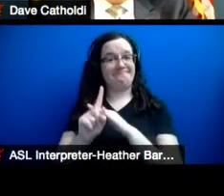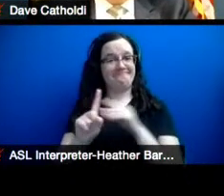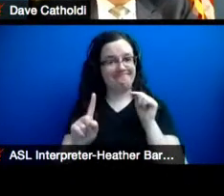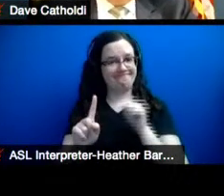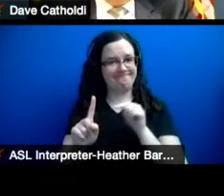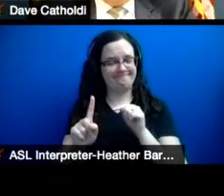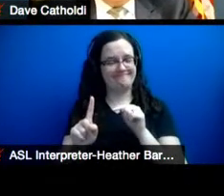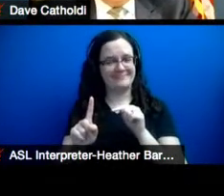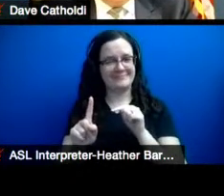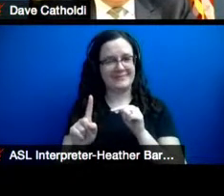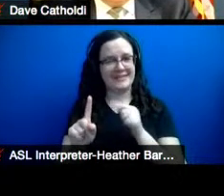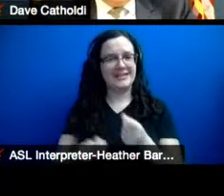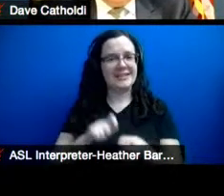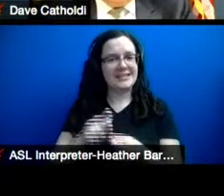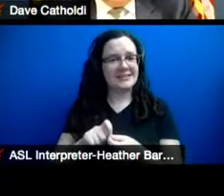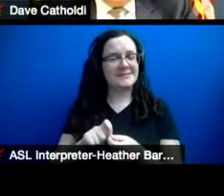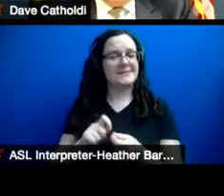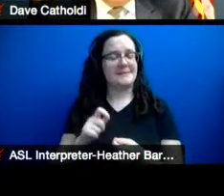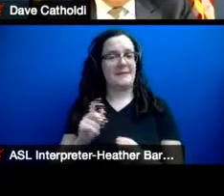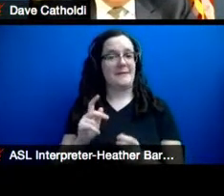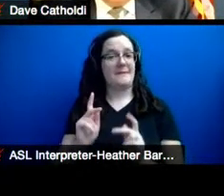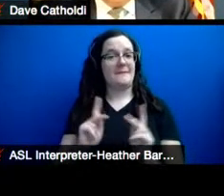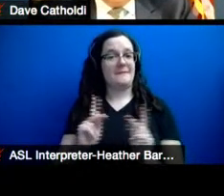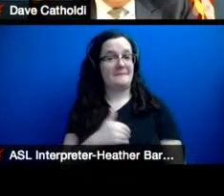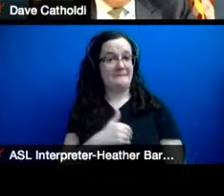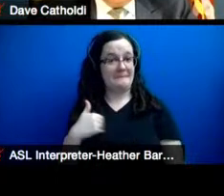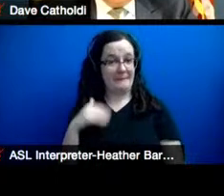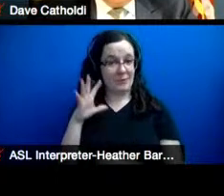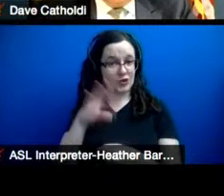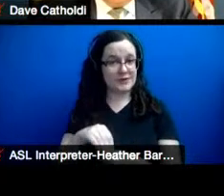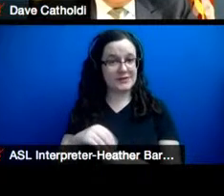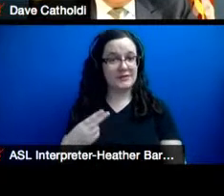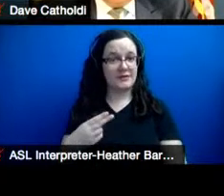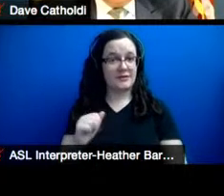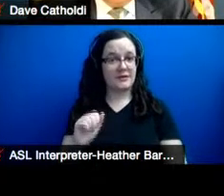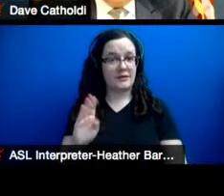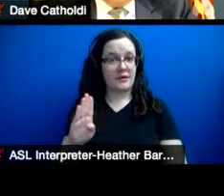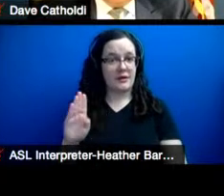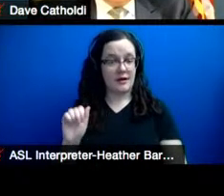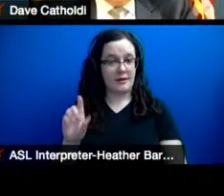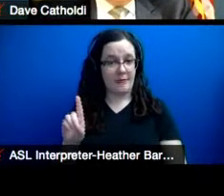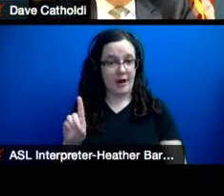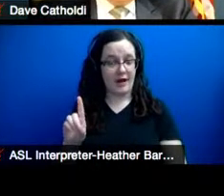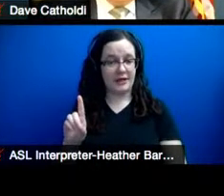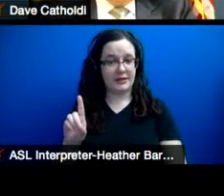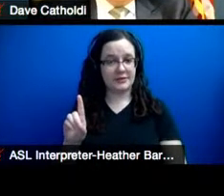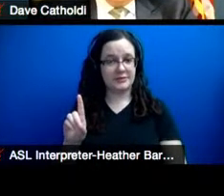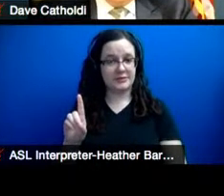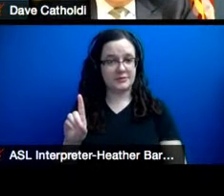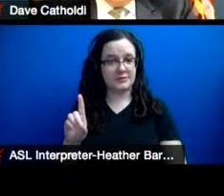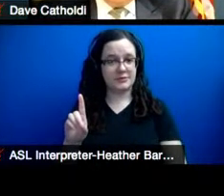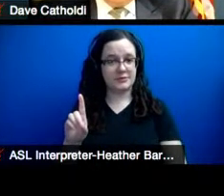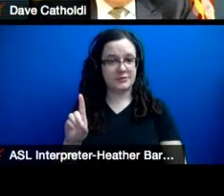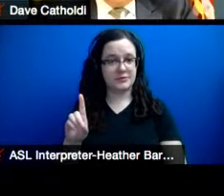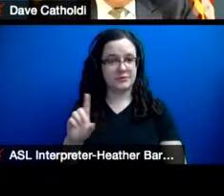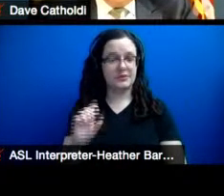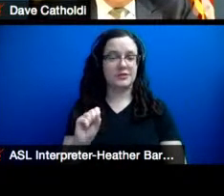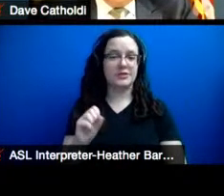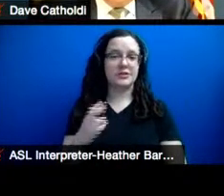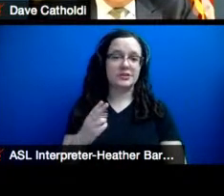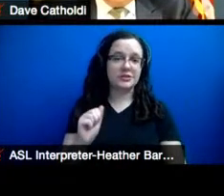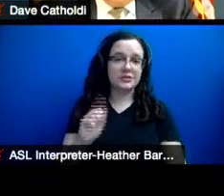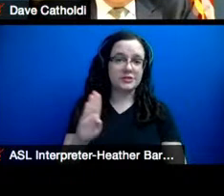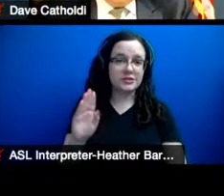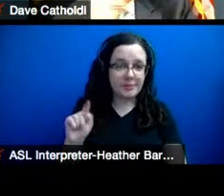members of the Chabad Shabbos